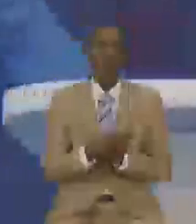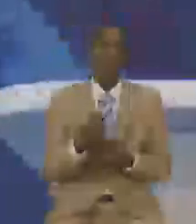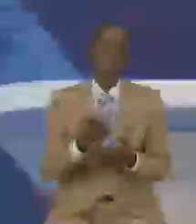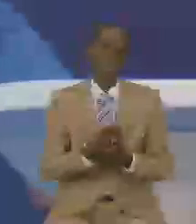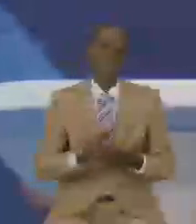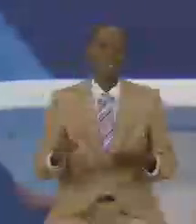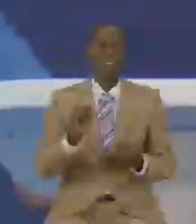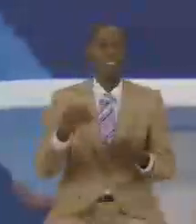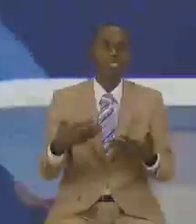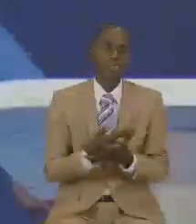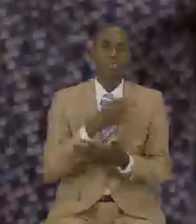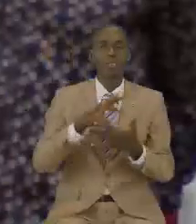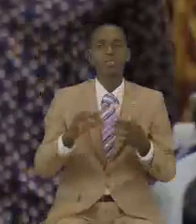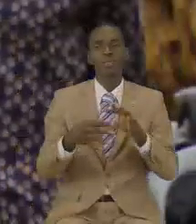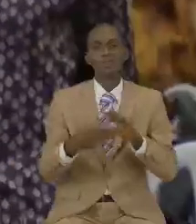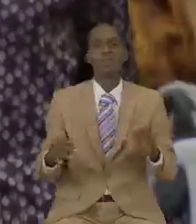new story.